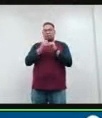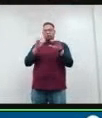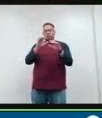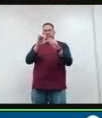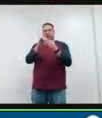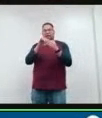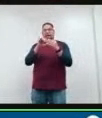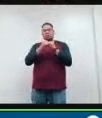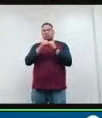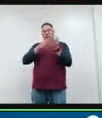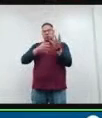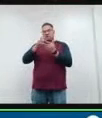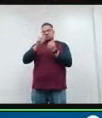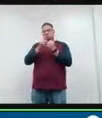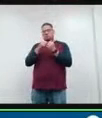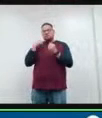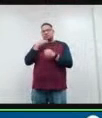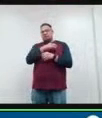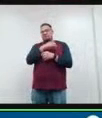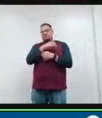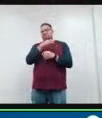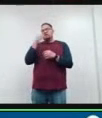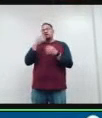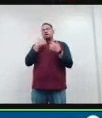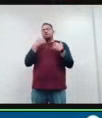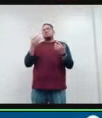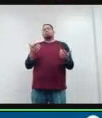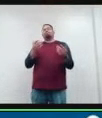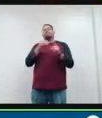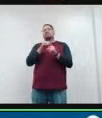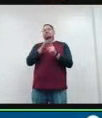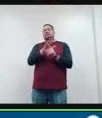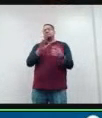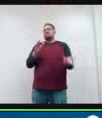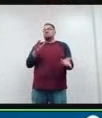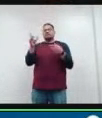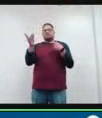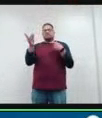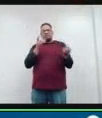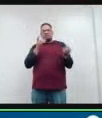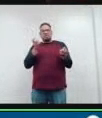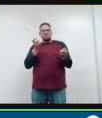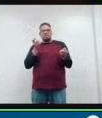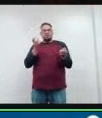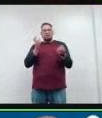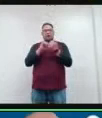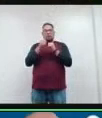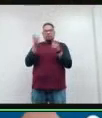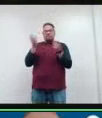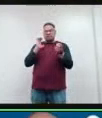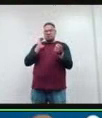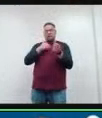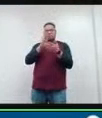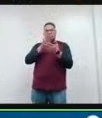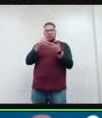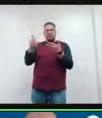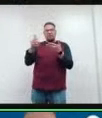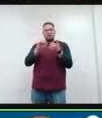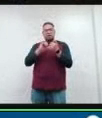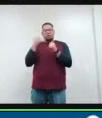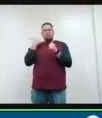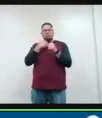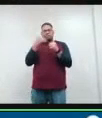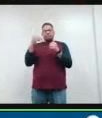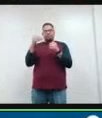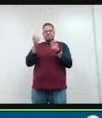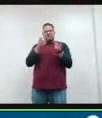how to interact with staff and have effective, managing, how to manage our agenda. How do we manage the information in the